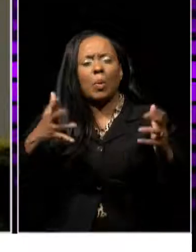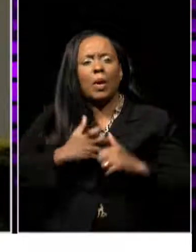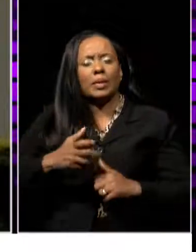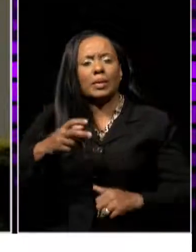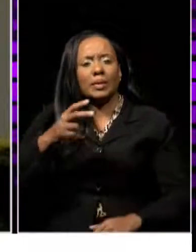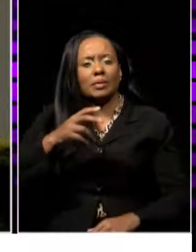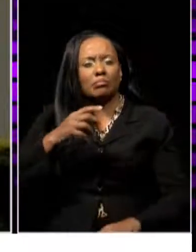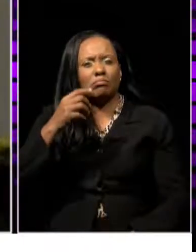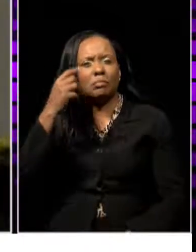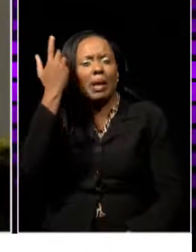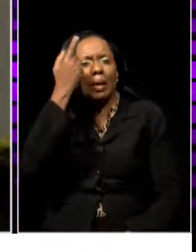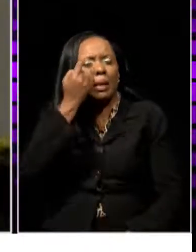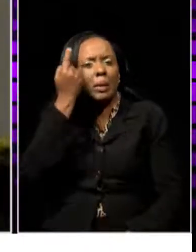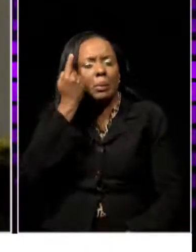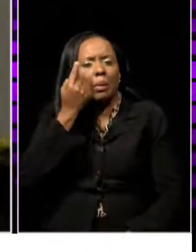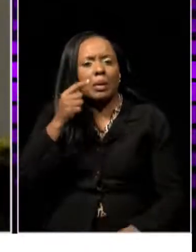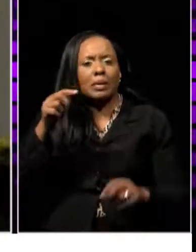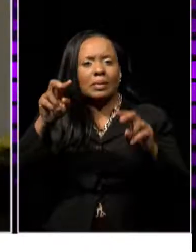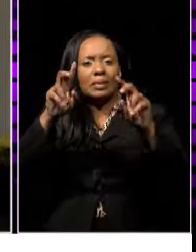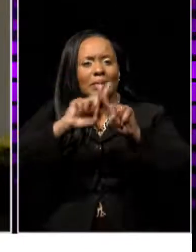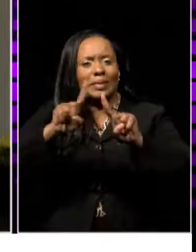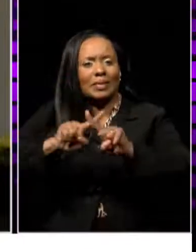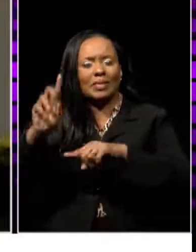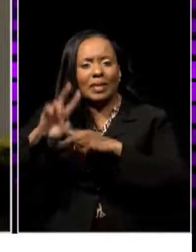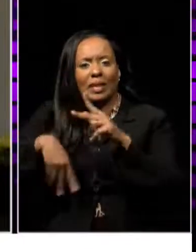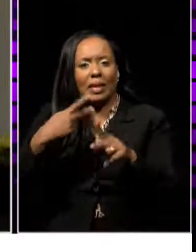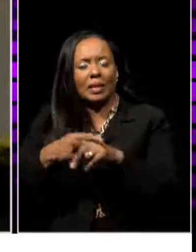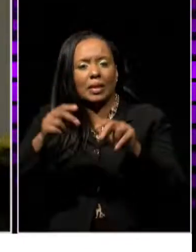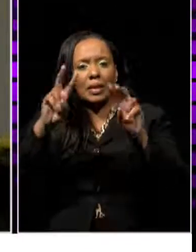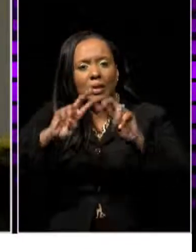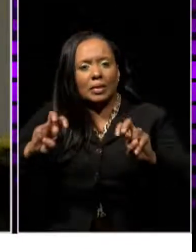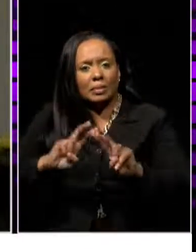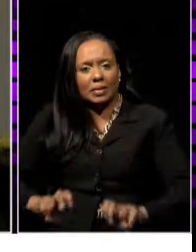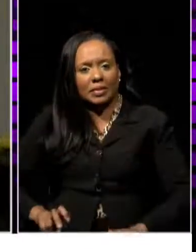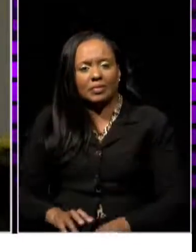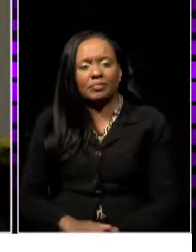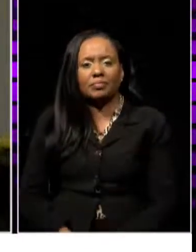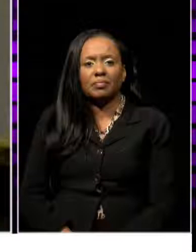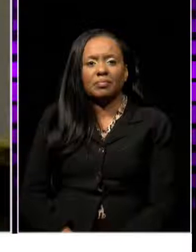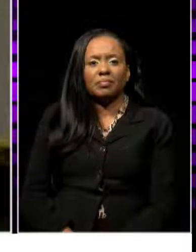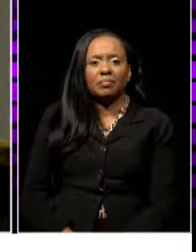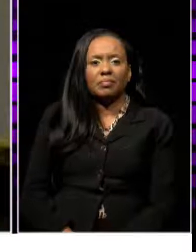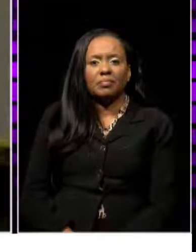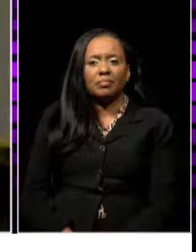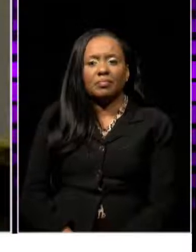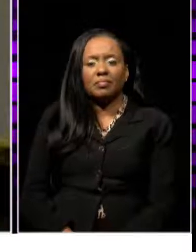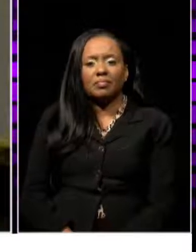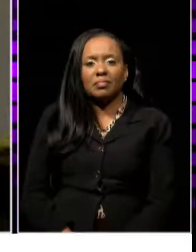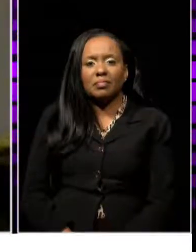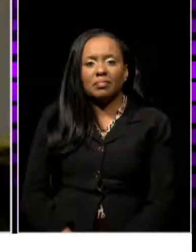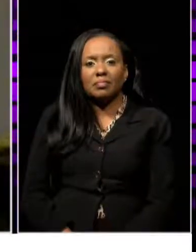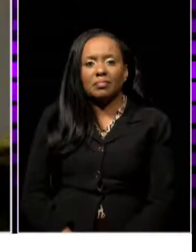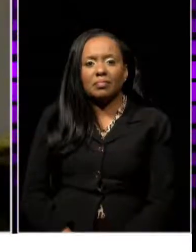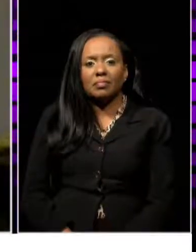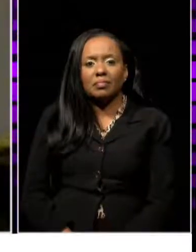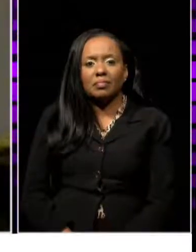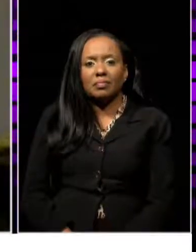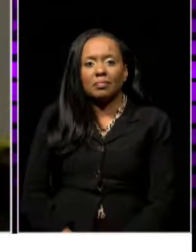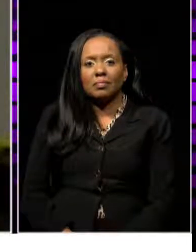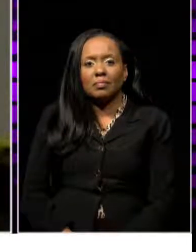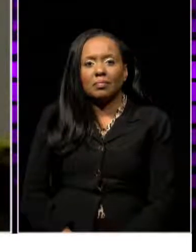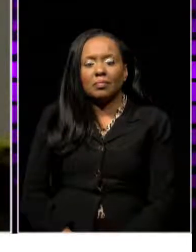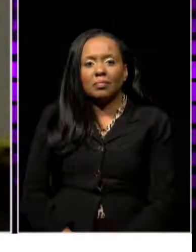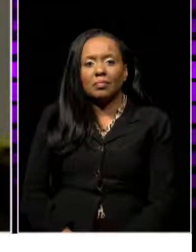to understand the different types of assessment. Generally, we parents at home